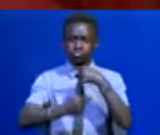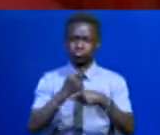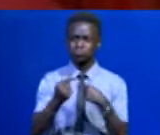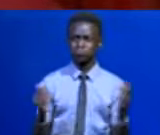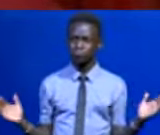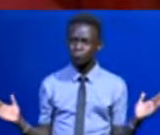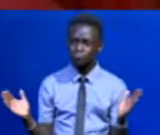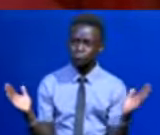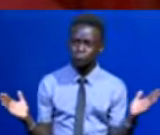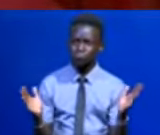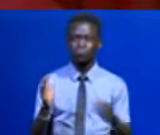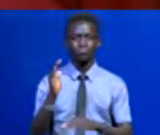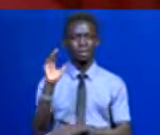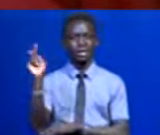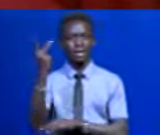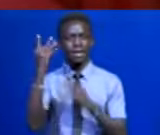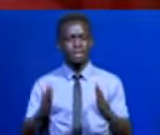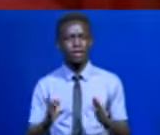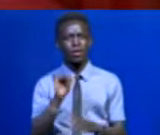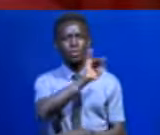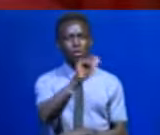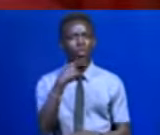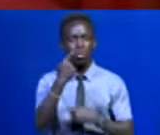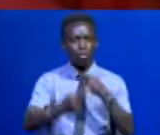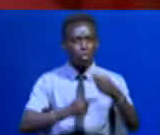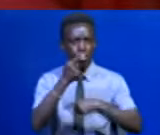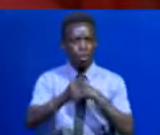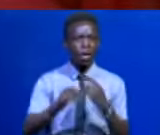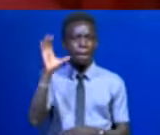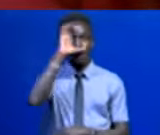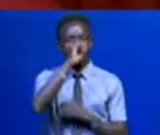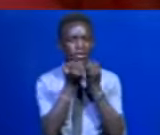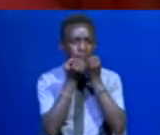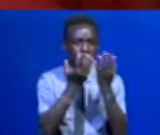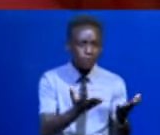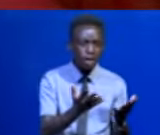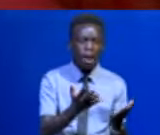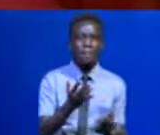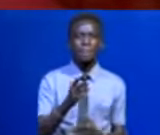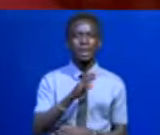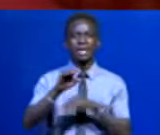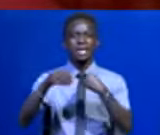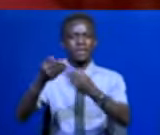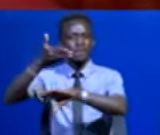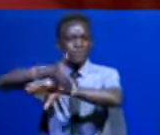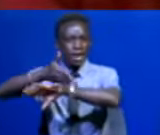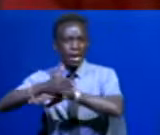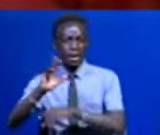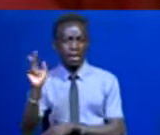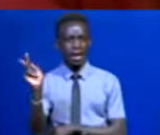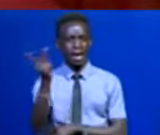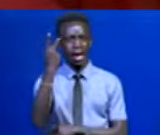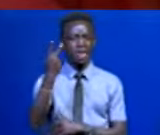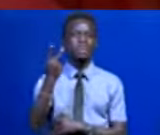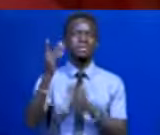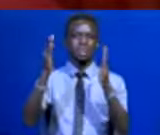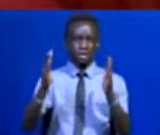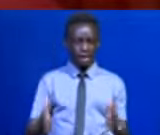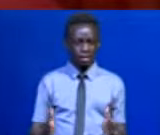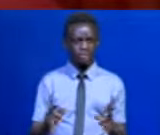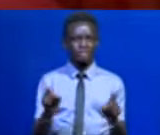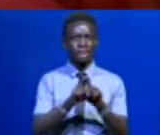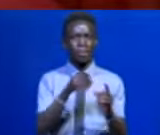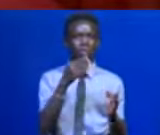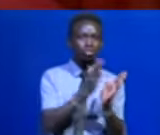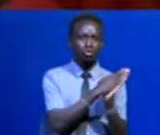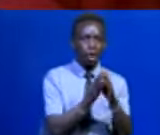to misinform and disinform Kenyans, even on the questions of the finance bill, will now reconcile